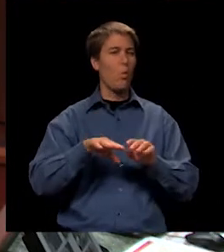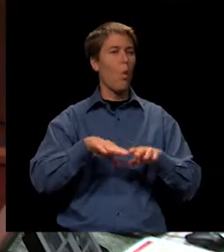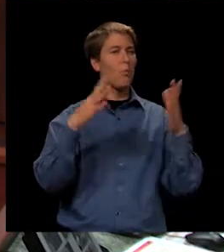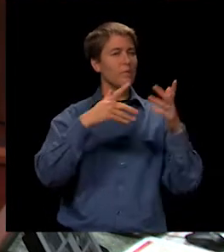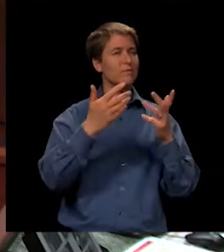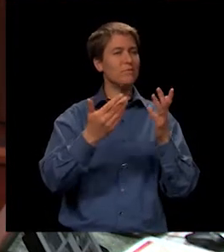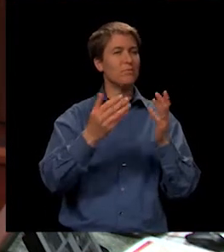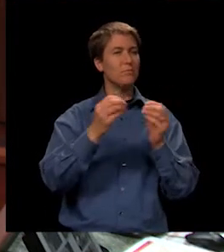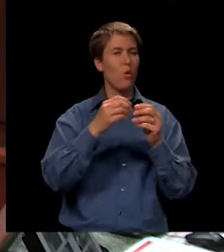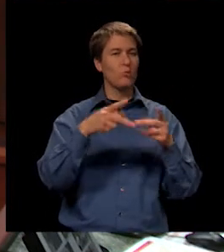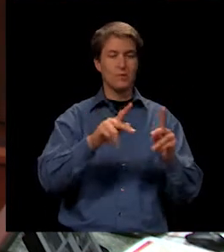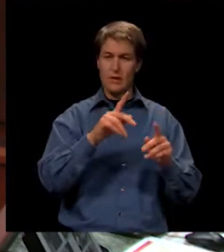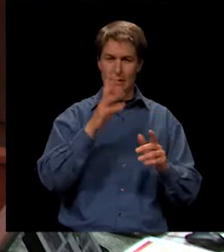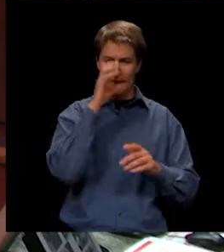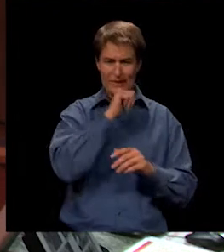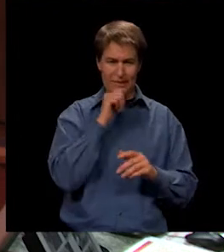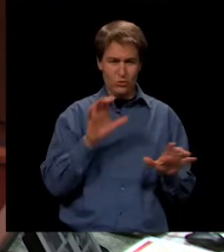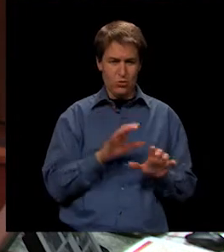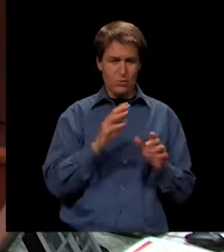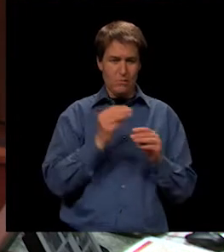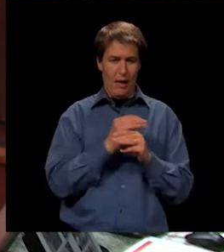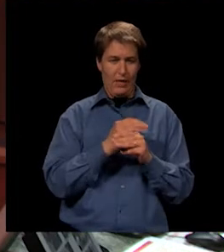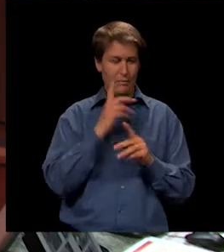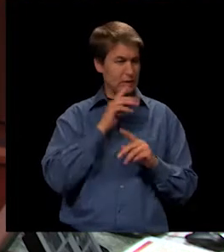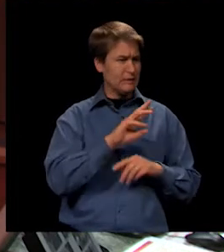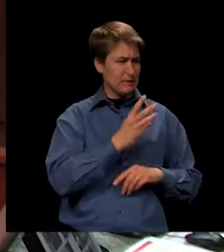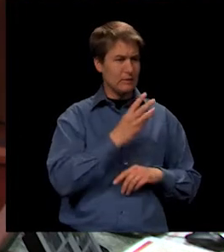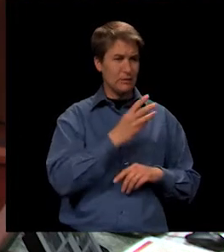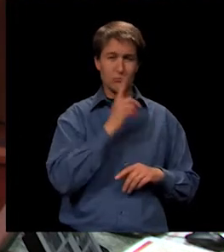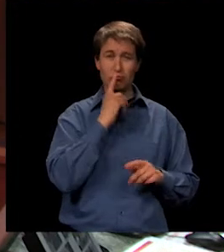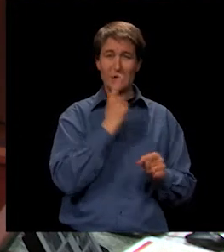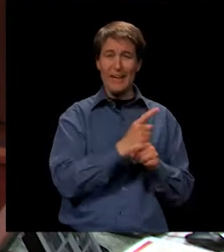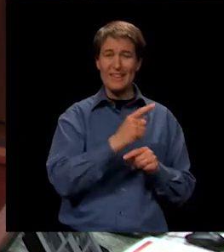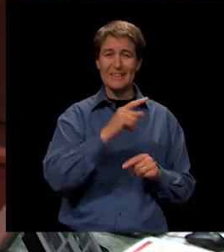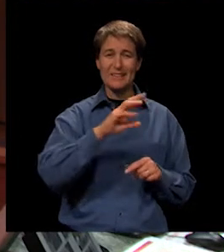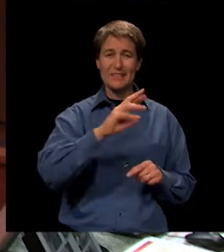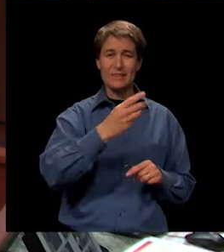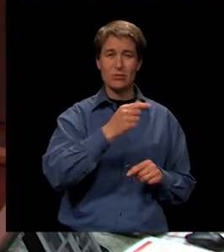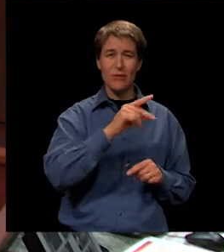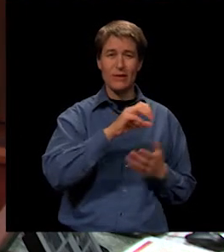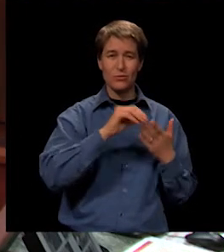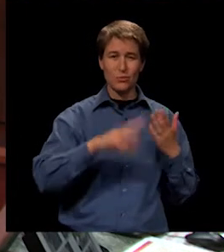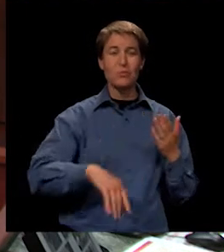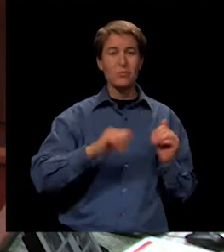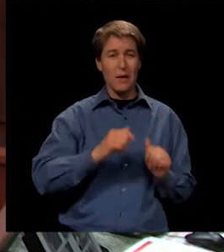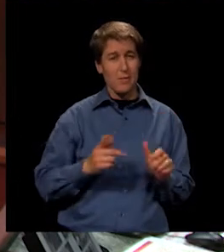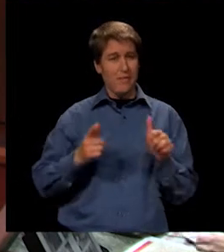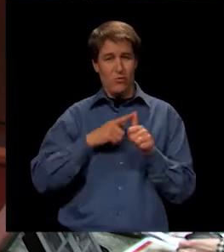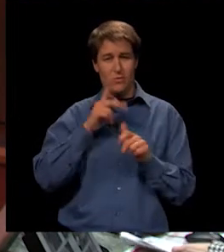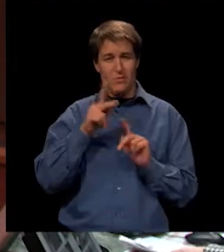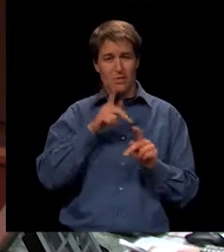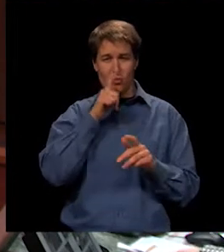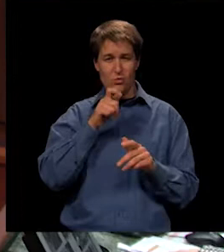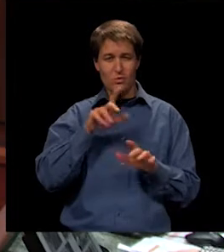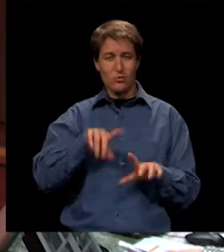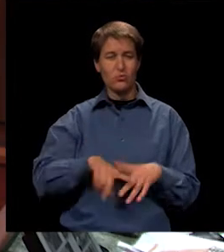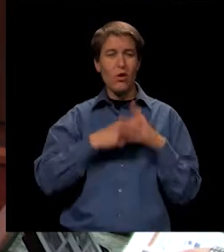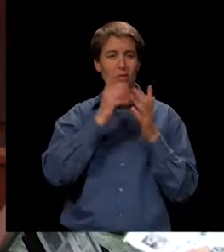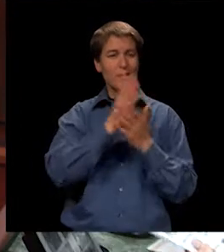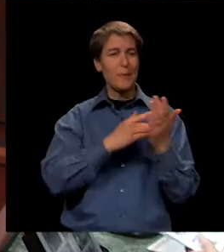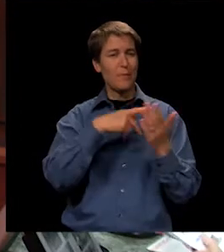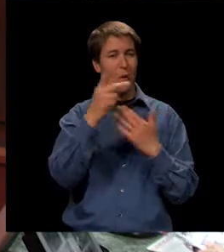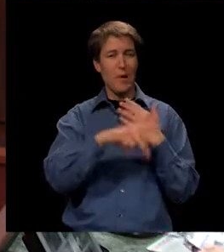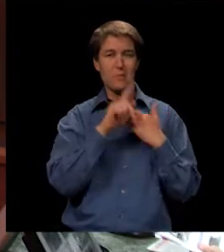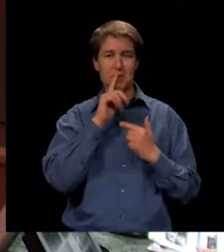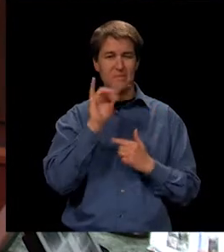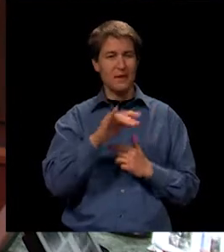I guess I didn't do the math thinking that they are the sixth graders, but they are. The sixth graders today are going to be the ones that are to be able to be the first ones to start some of these programs. So, that